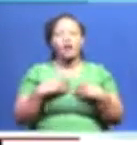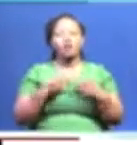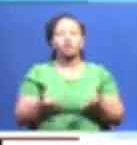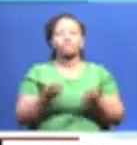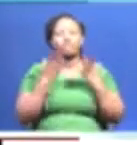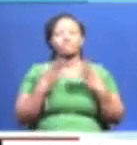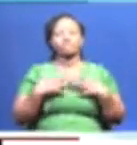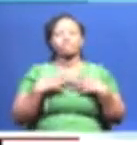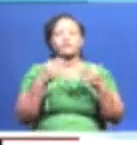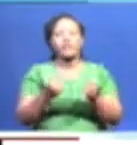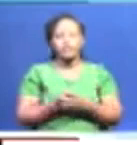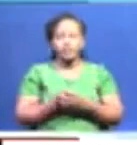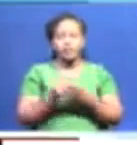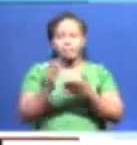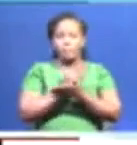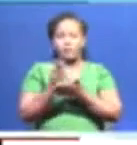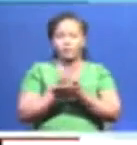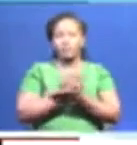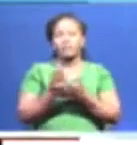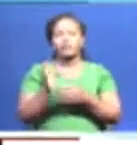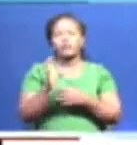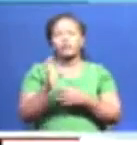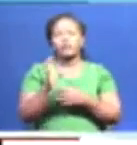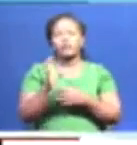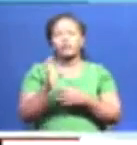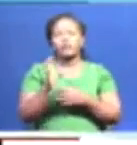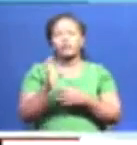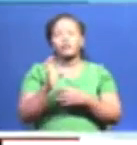wa sekta ya afya kanda ya Afrika ama ya Mashariki na kati.